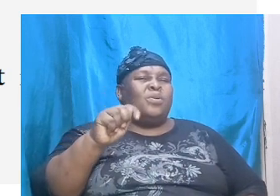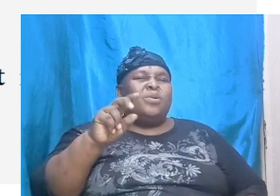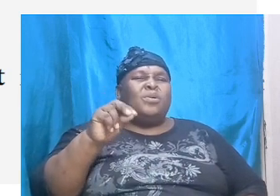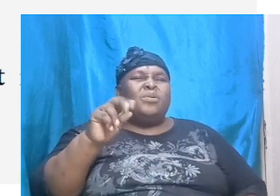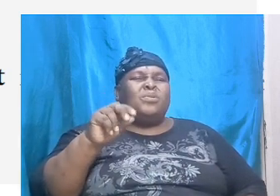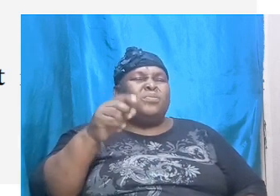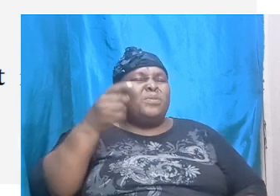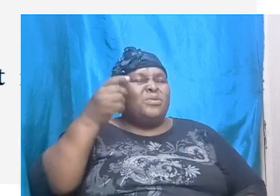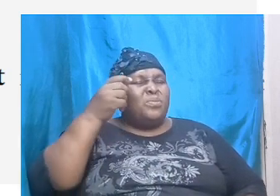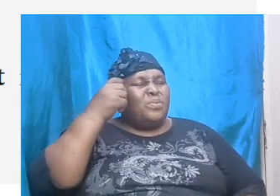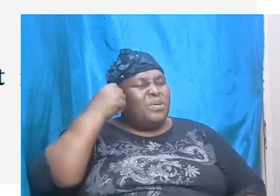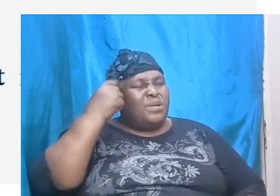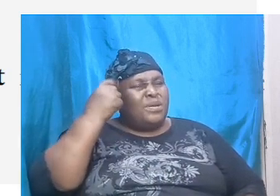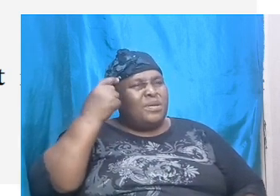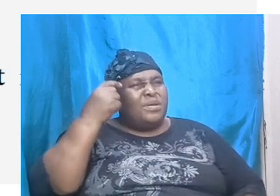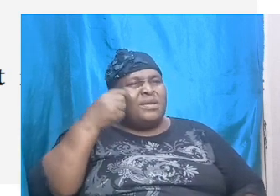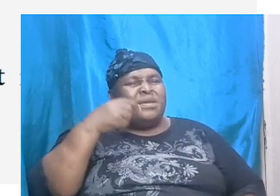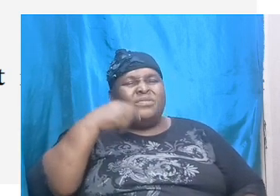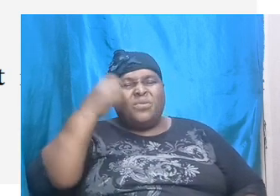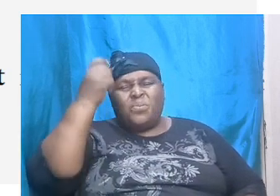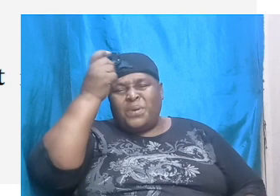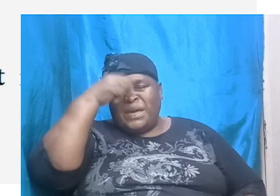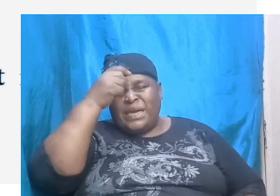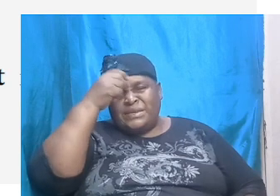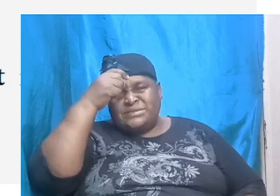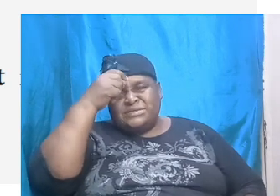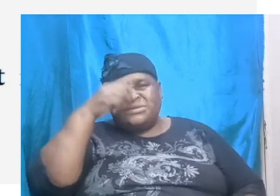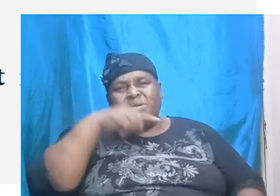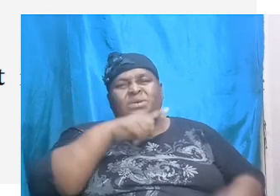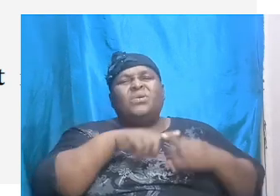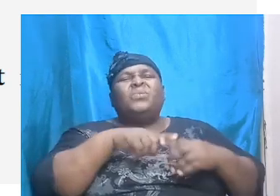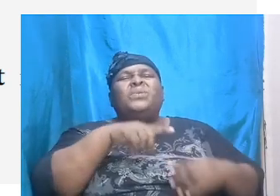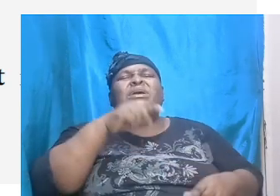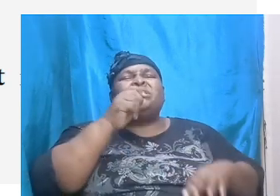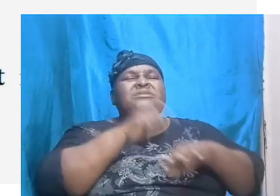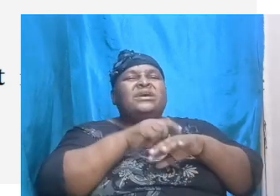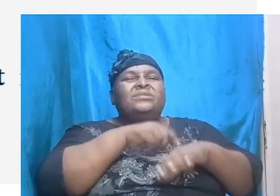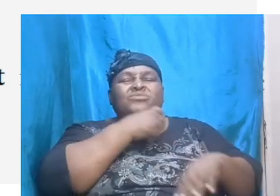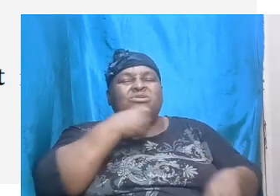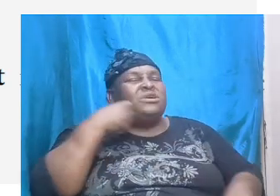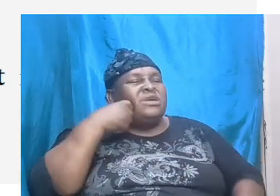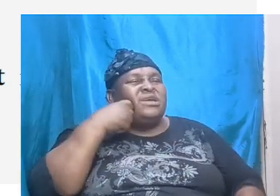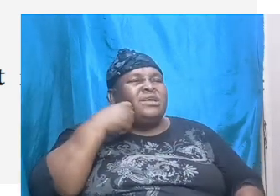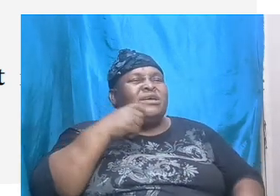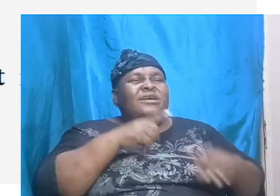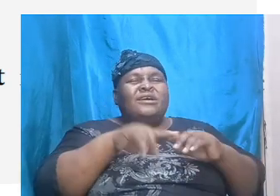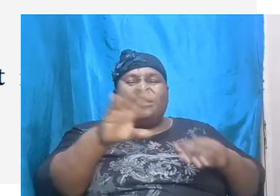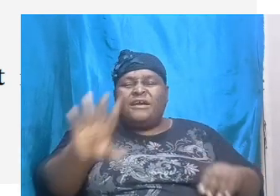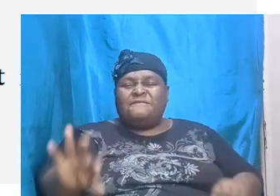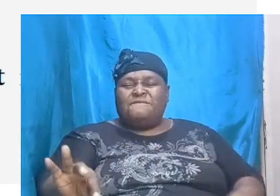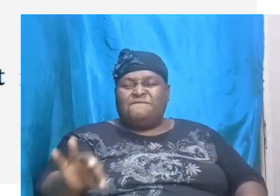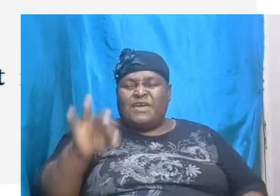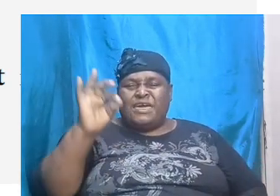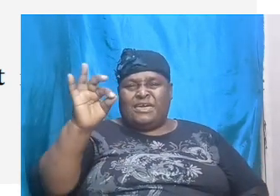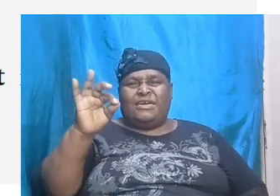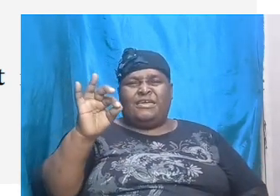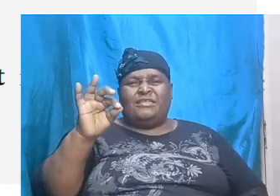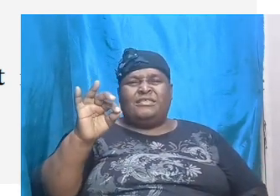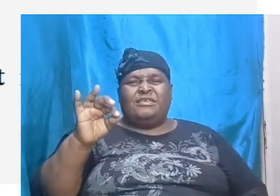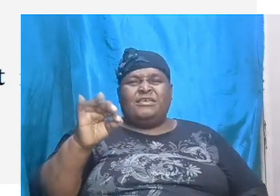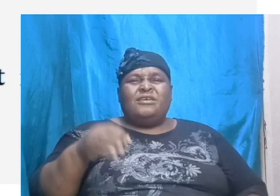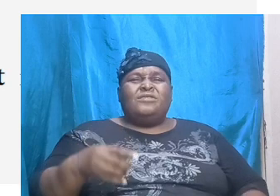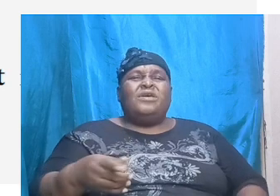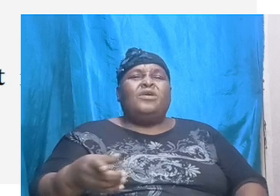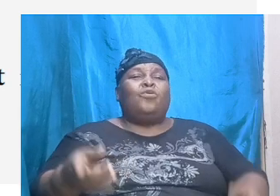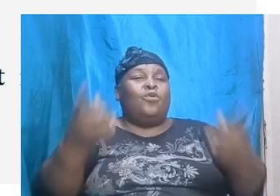exceeding wise. They are solitary in a season. But whenever time gets dry and they can't find the vegetation that they need, they